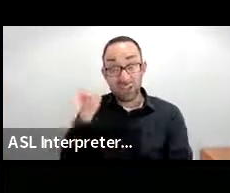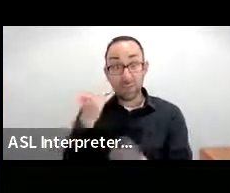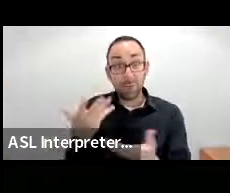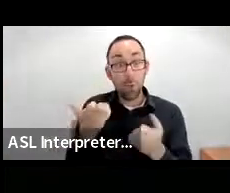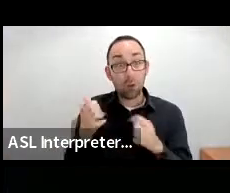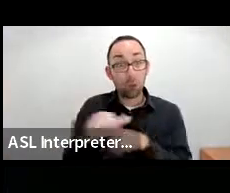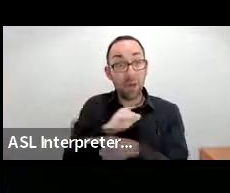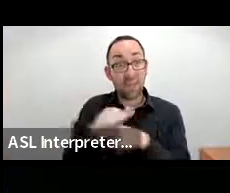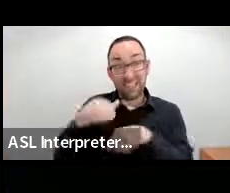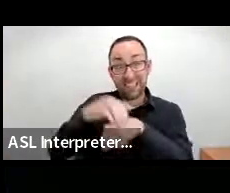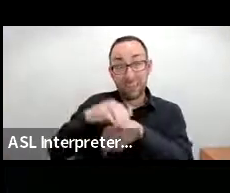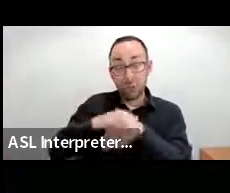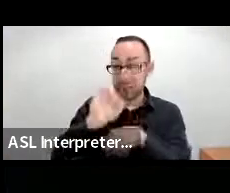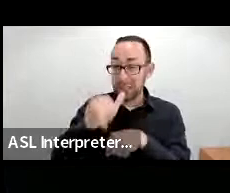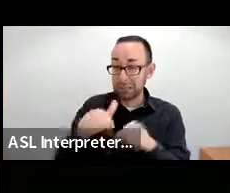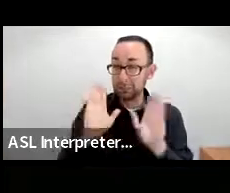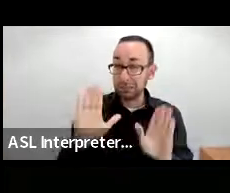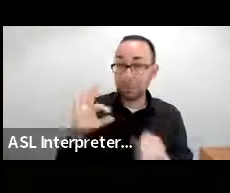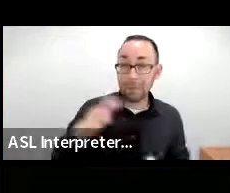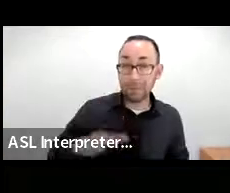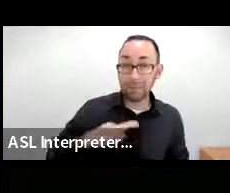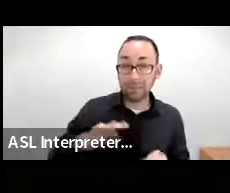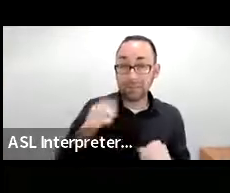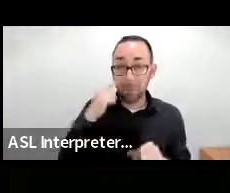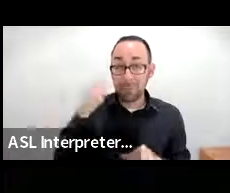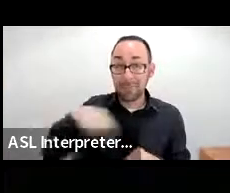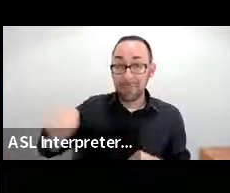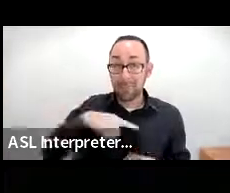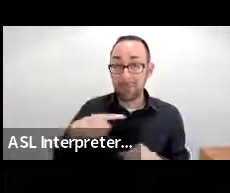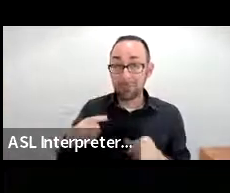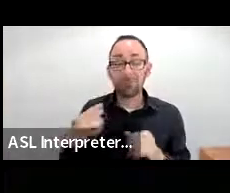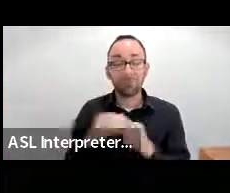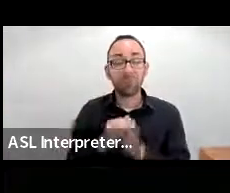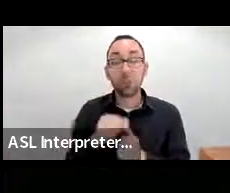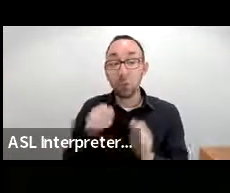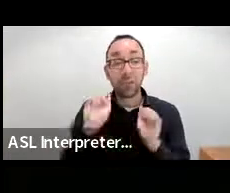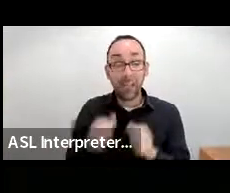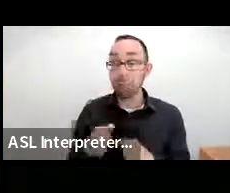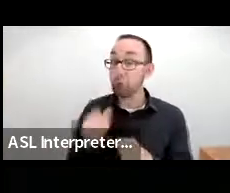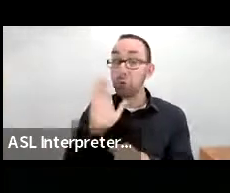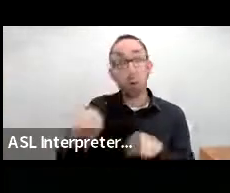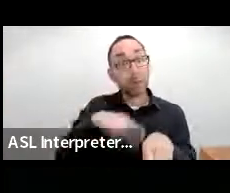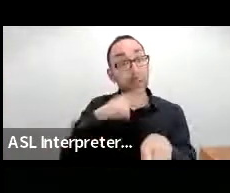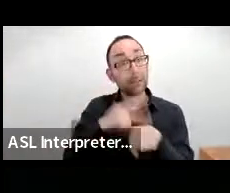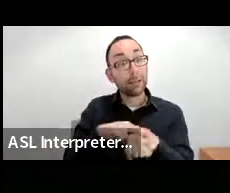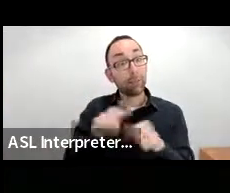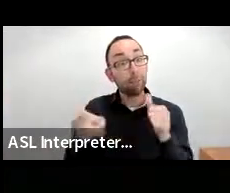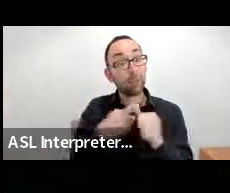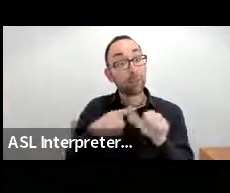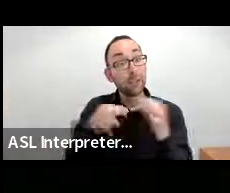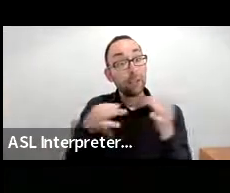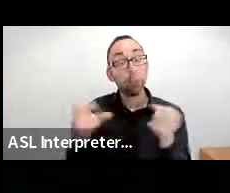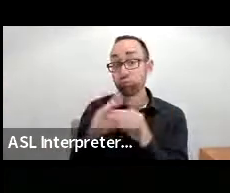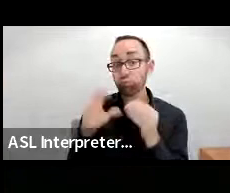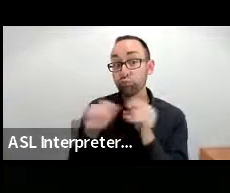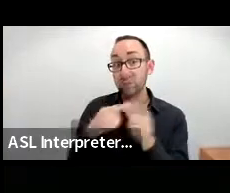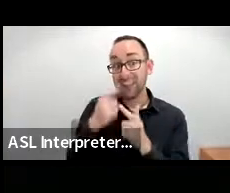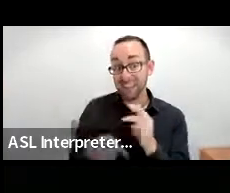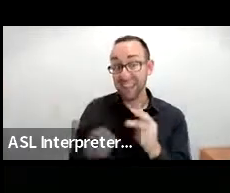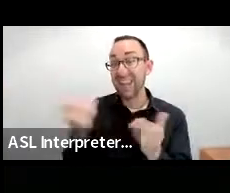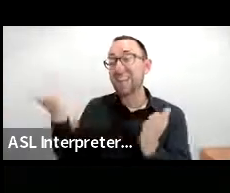would be extremely beneficial to them starting in our program, say something in your native tongue and then repeat it in